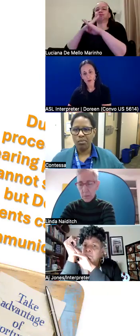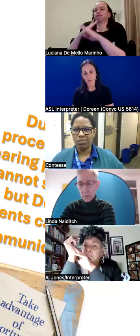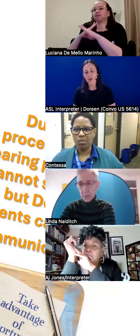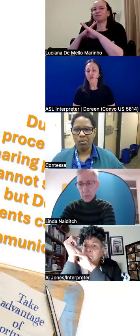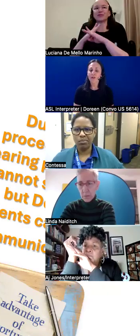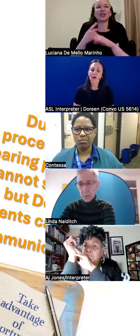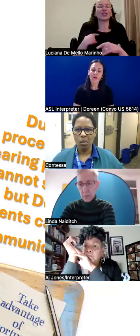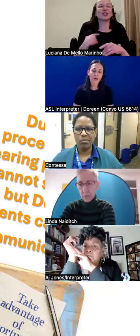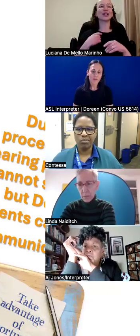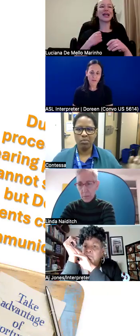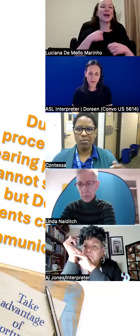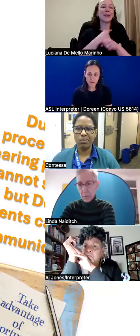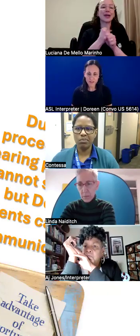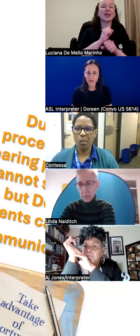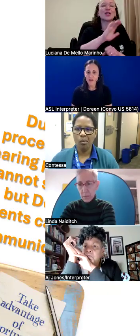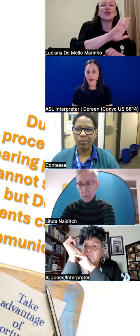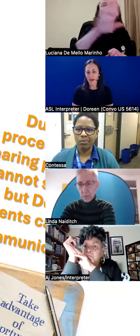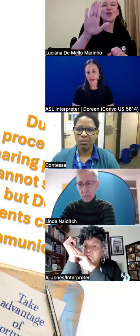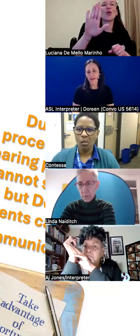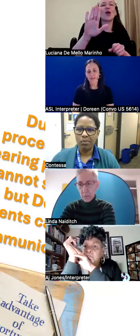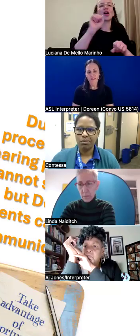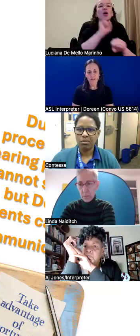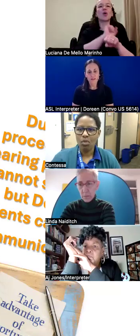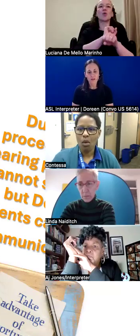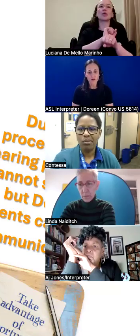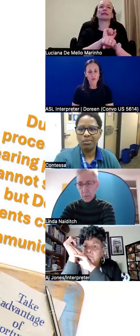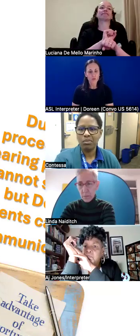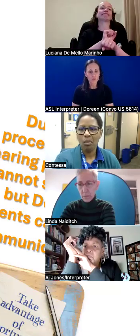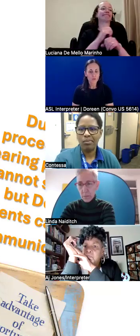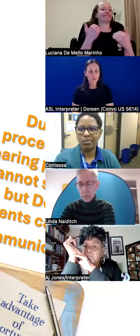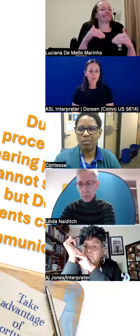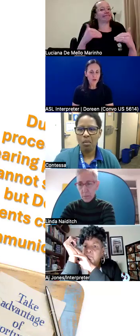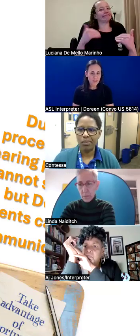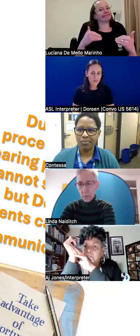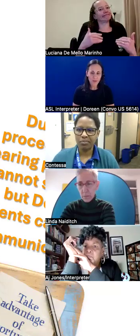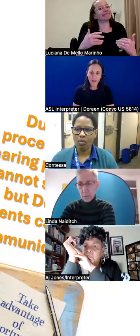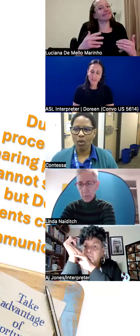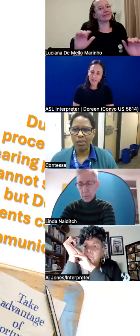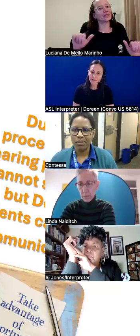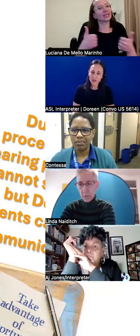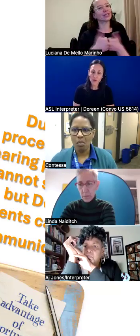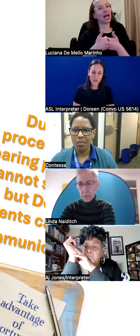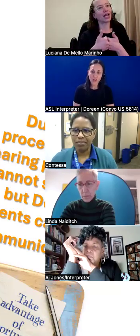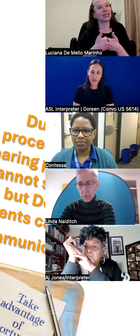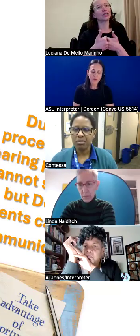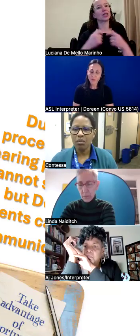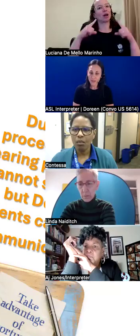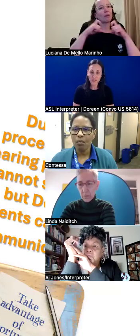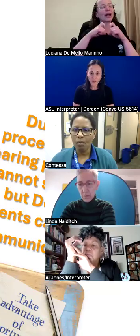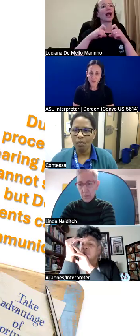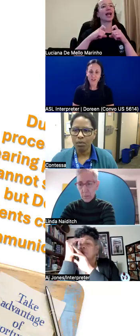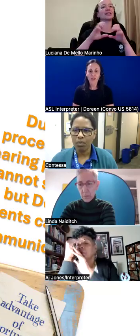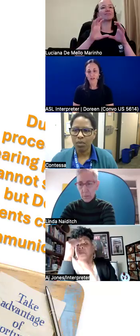come up. So there are a lot of barriers, and we want to, and it does make your job a